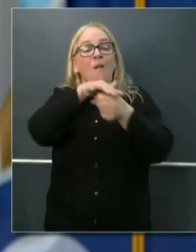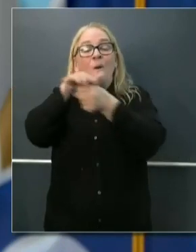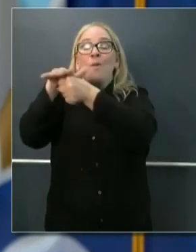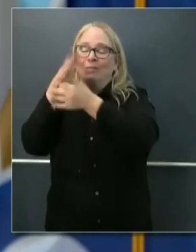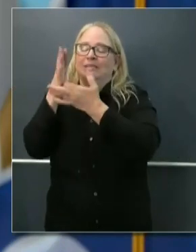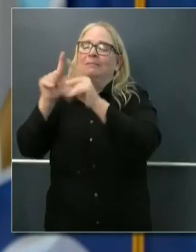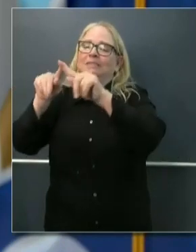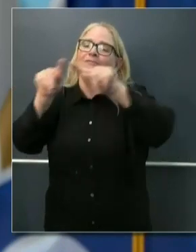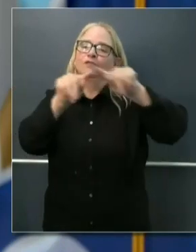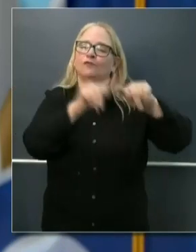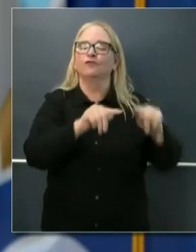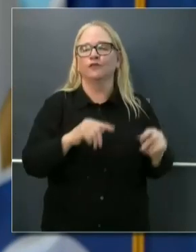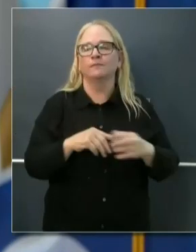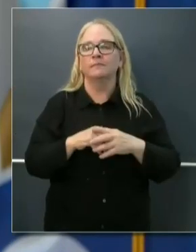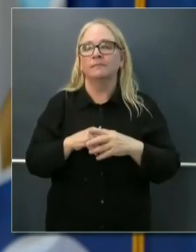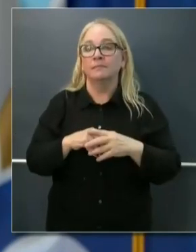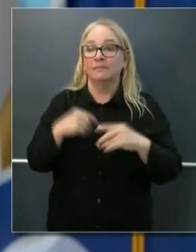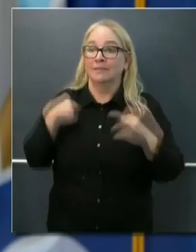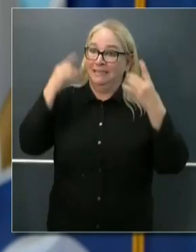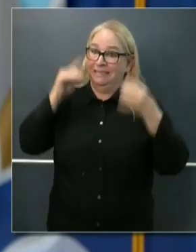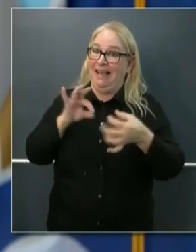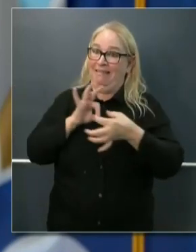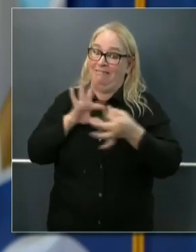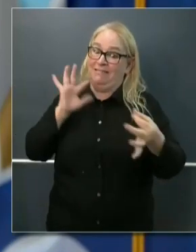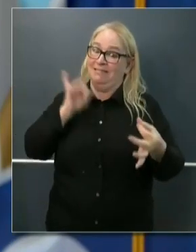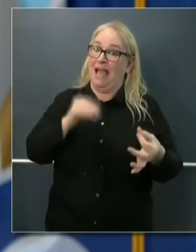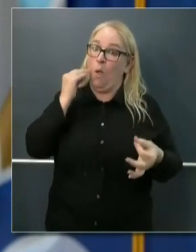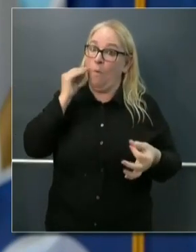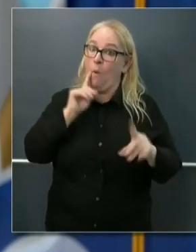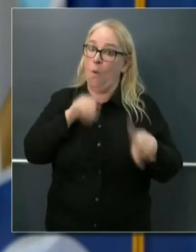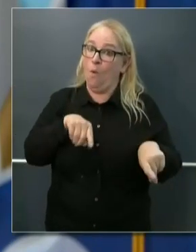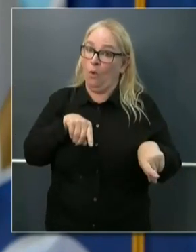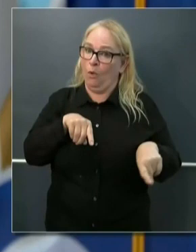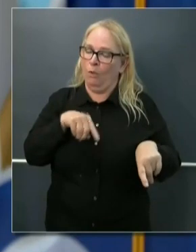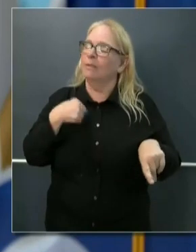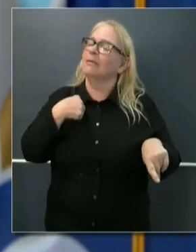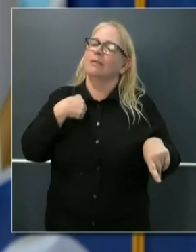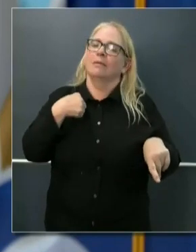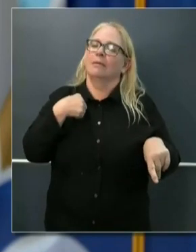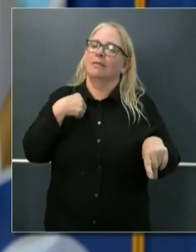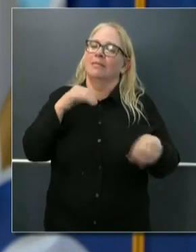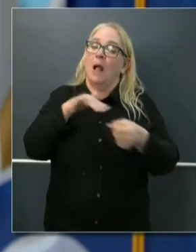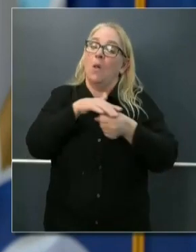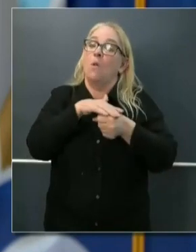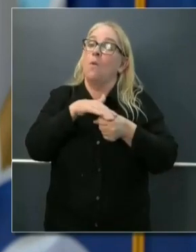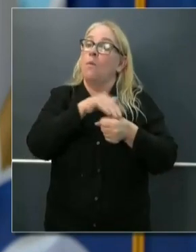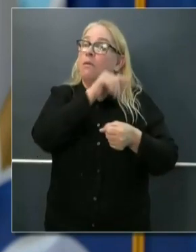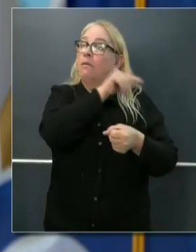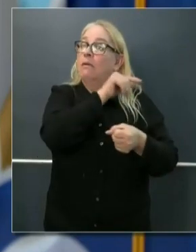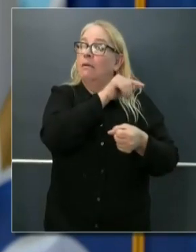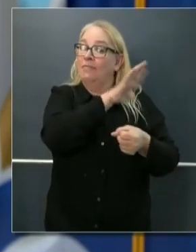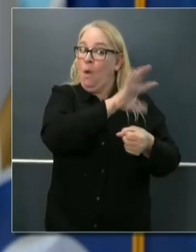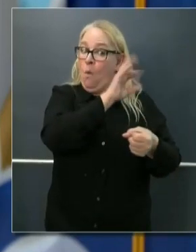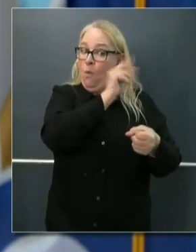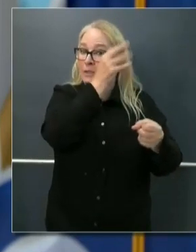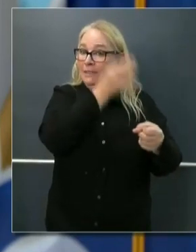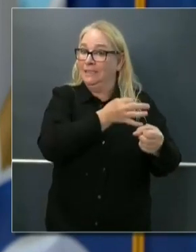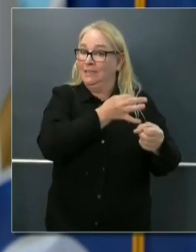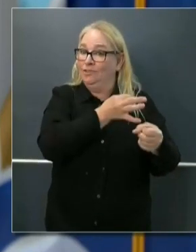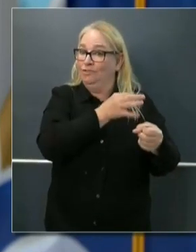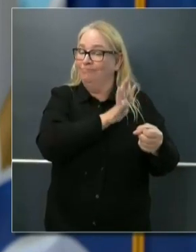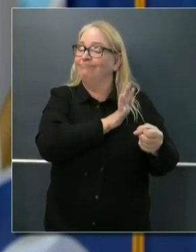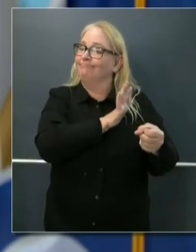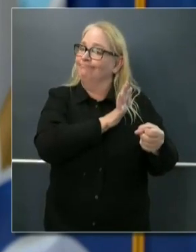consider loosening of our stay-at-home orders, we will consider local conditions, and we will consider those things not only from